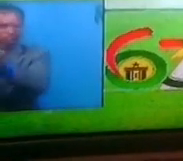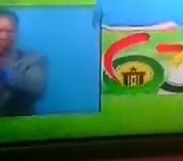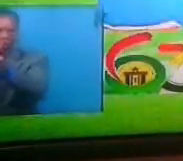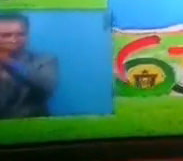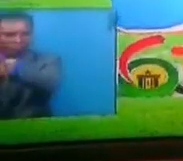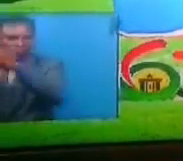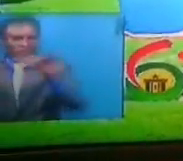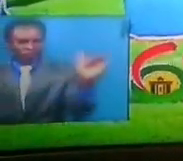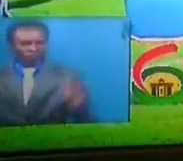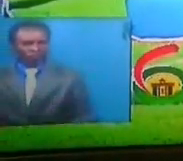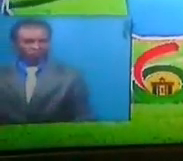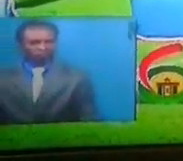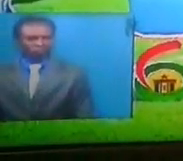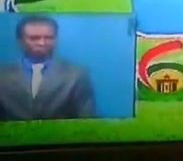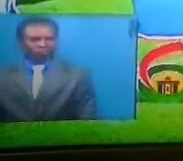Stadium.